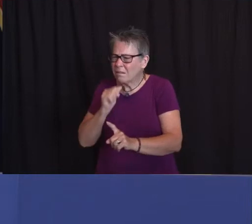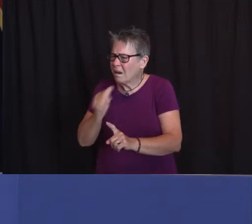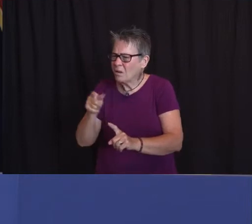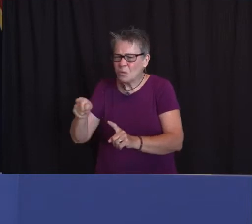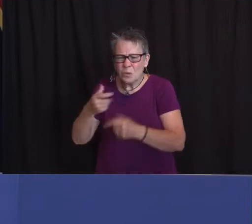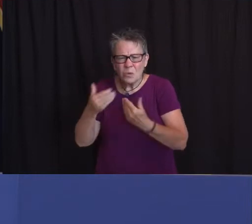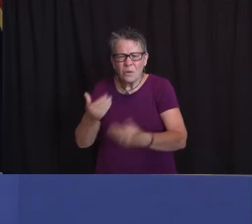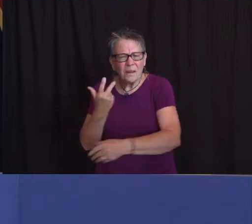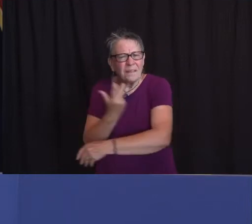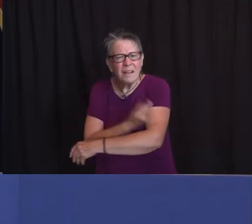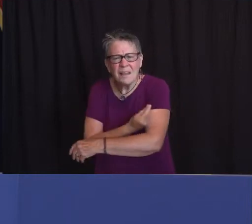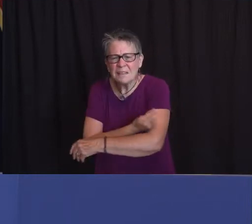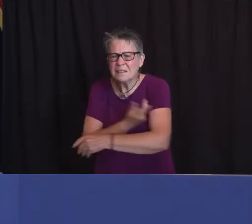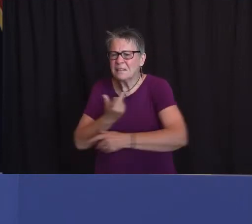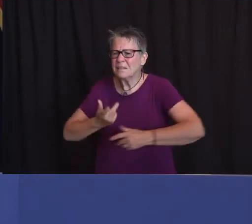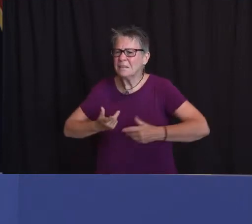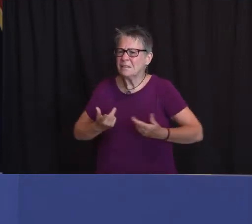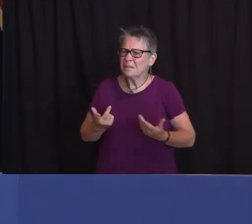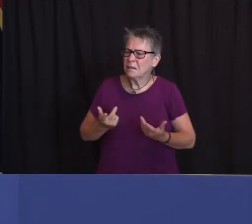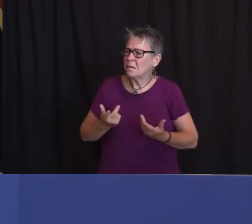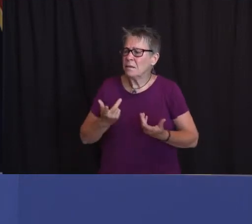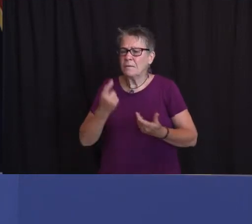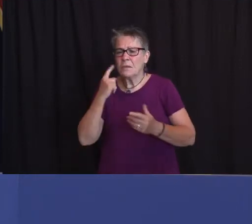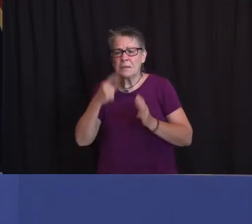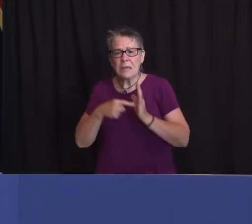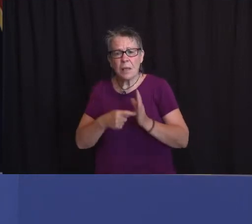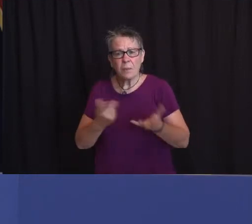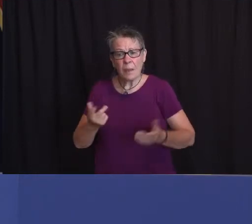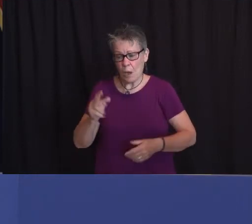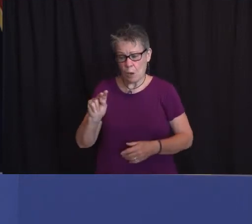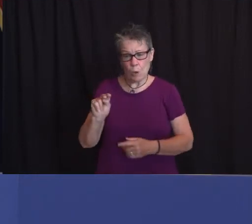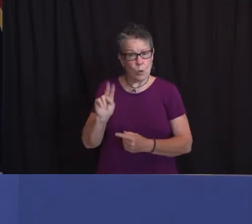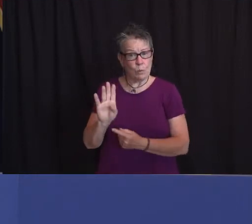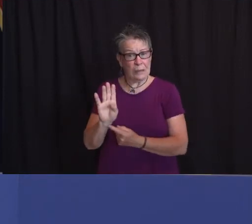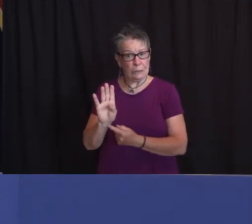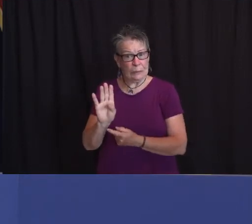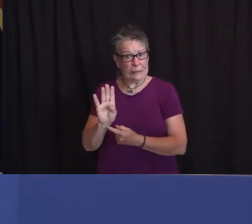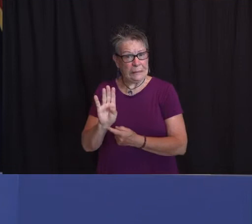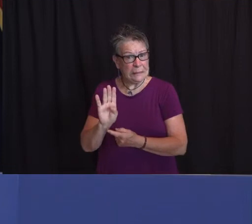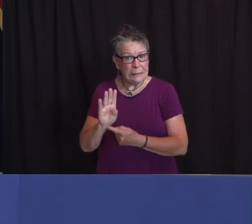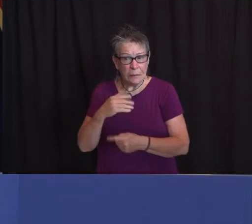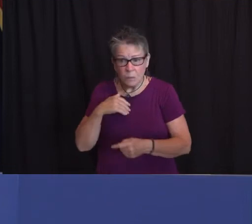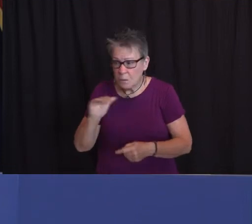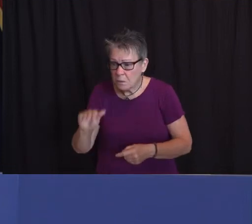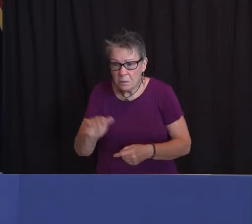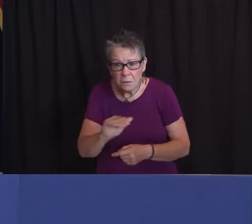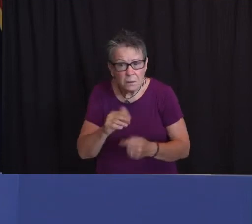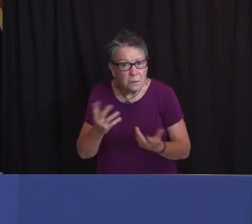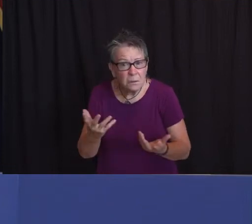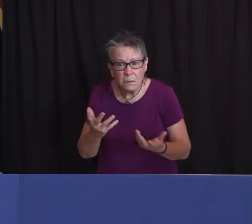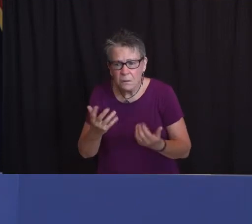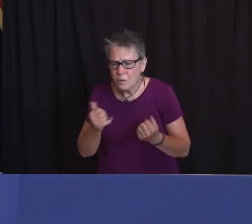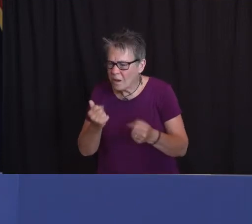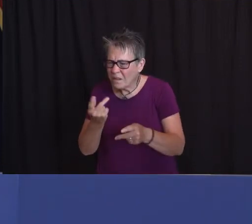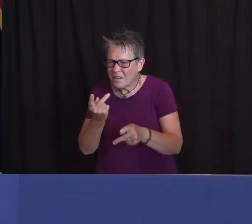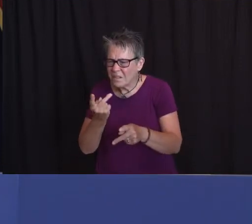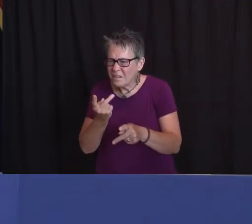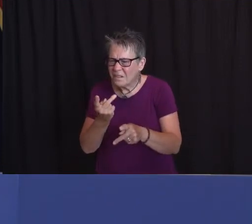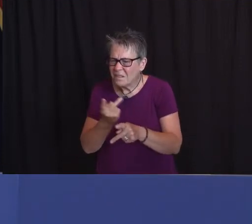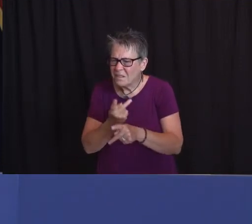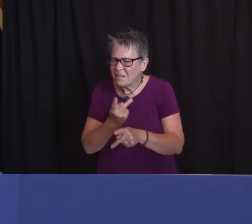mayor, and in collaboration with our data team, we've determined that their coverage is actually over 70% when you